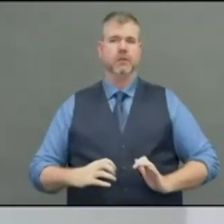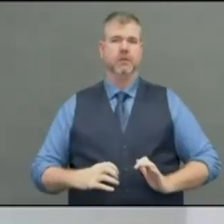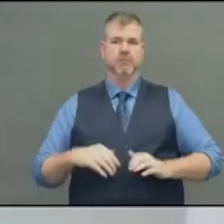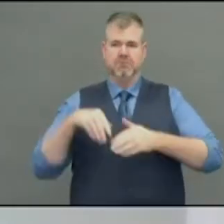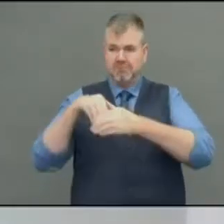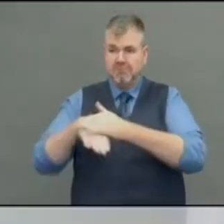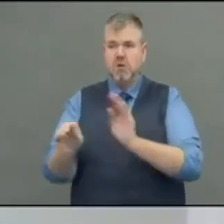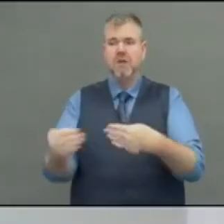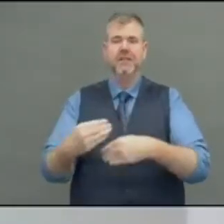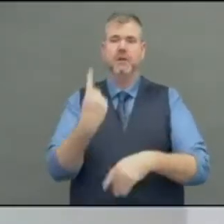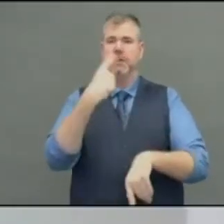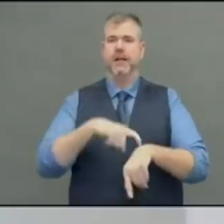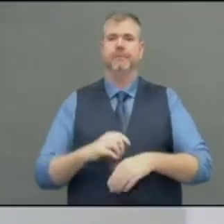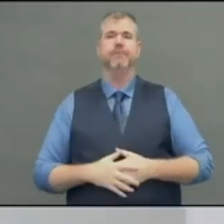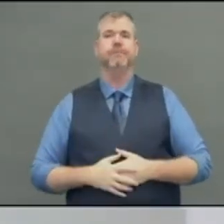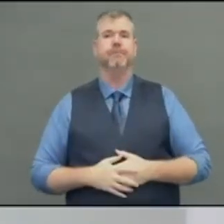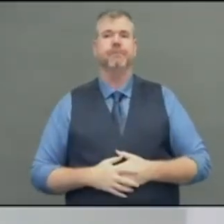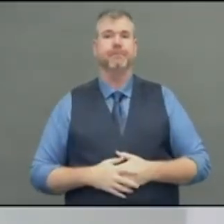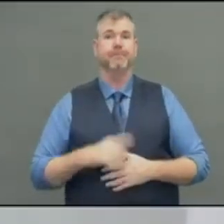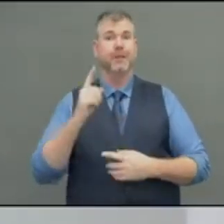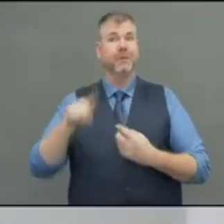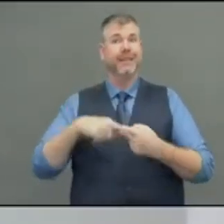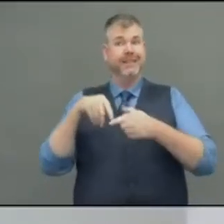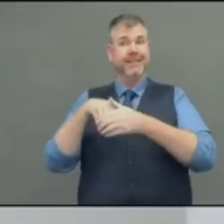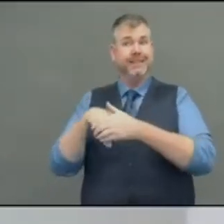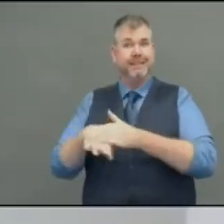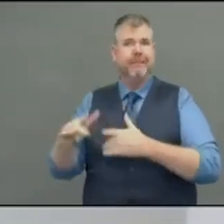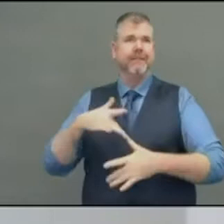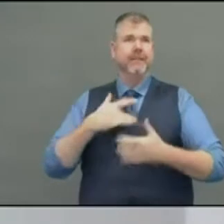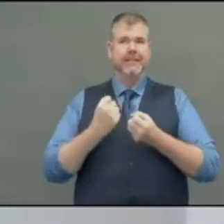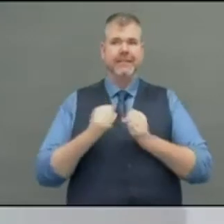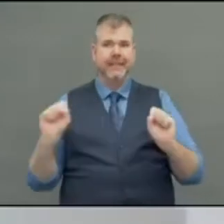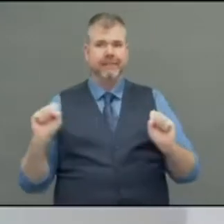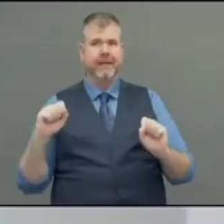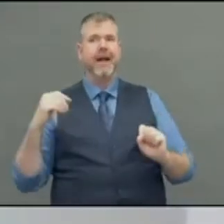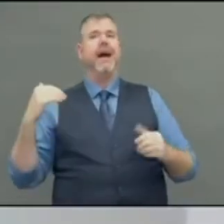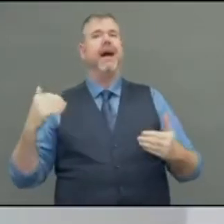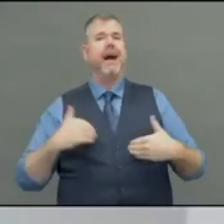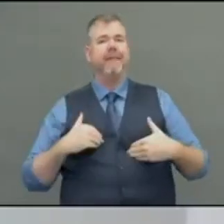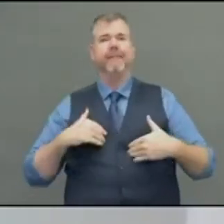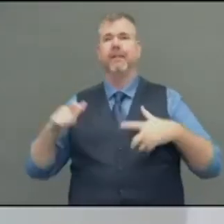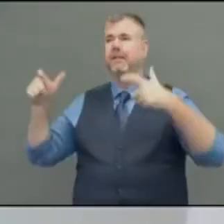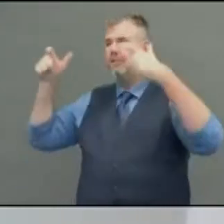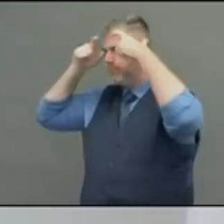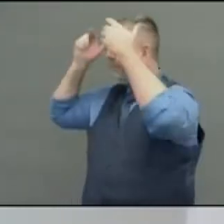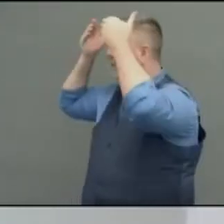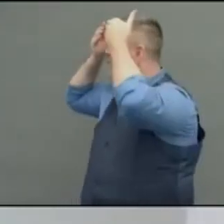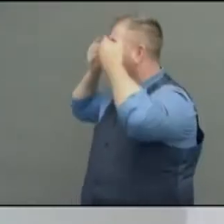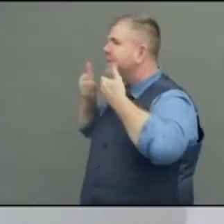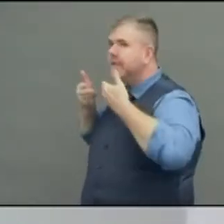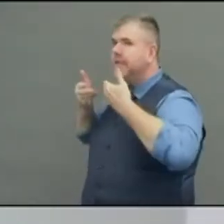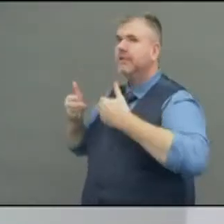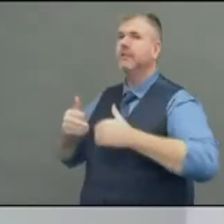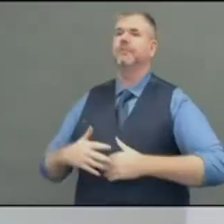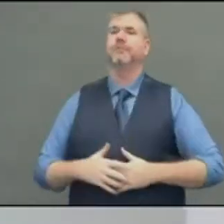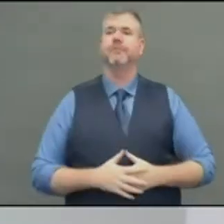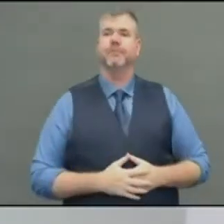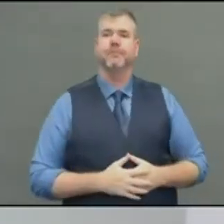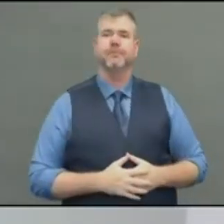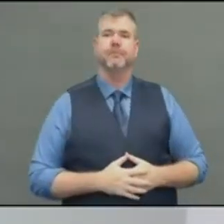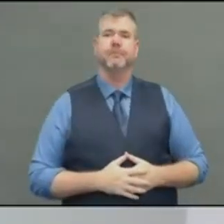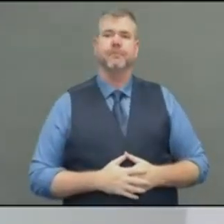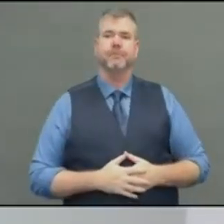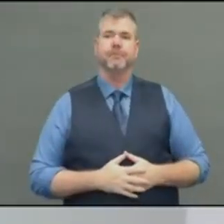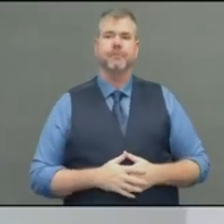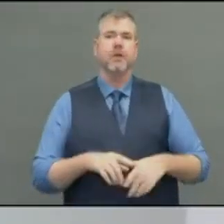come in. We've got the shields in place, the masks in place. And then also we do have what we